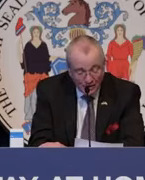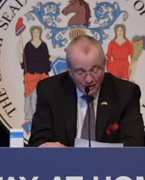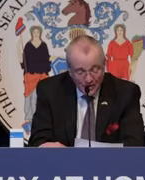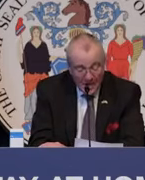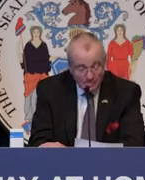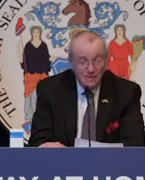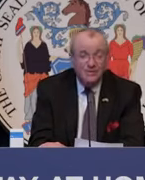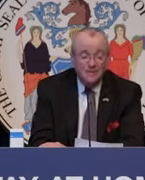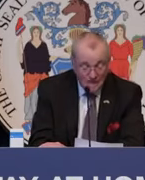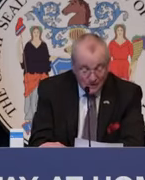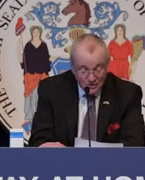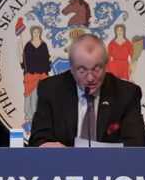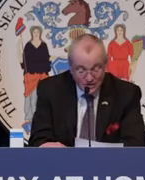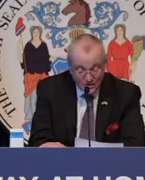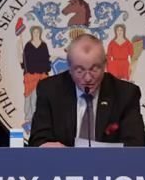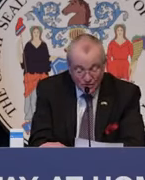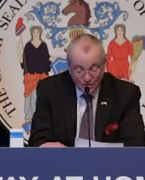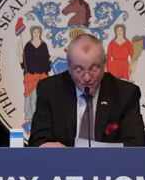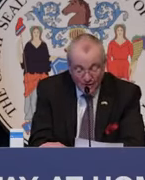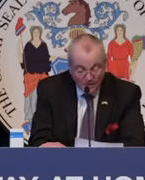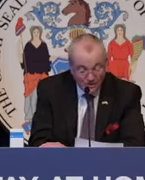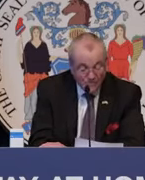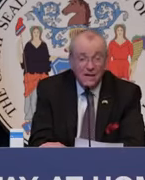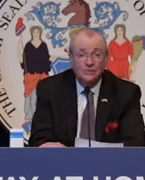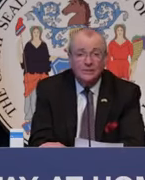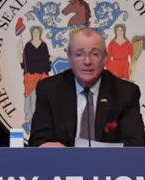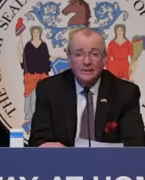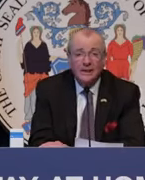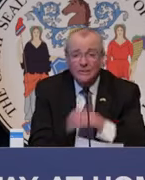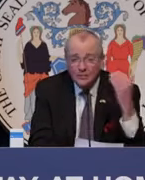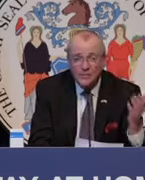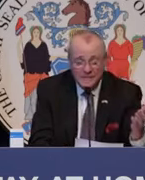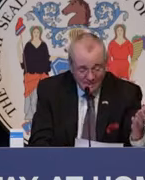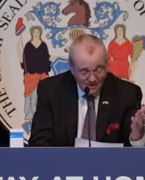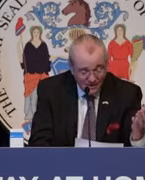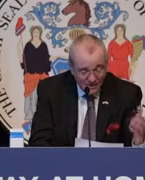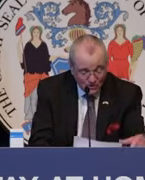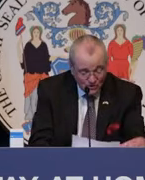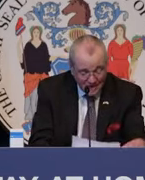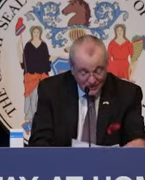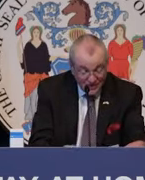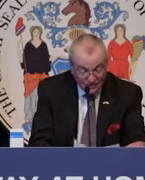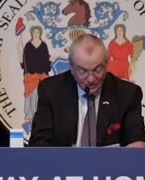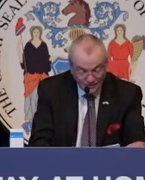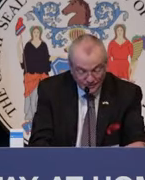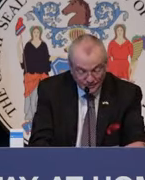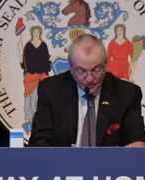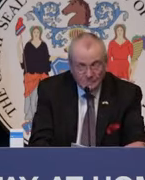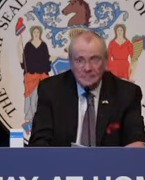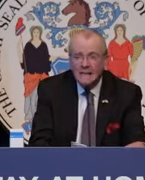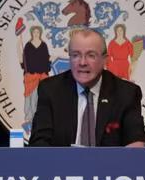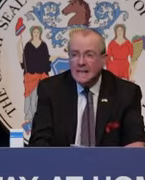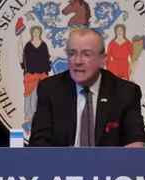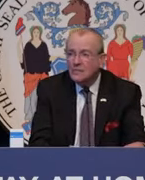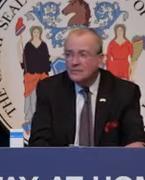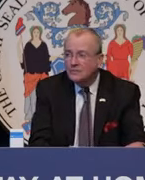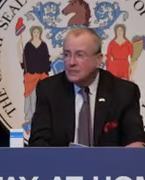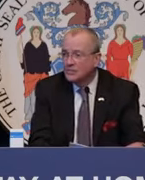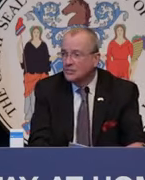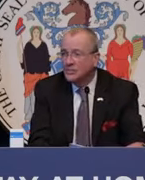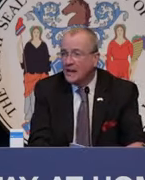all the happier to lay the sins of those who created this mess at the feet of those trying to fix it.